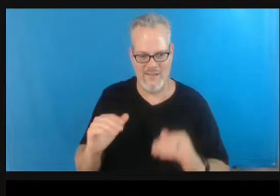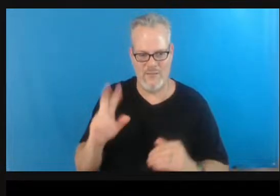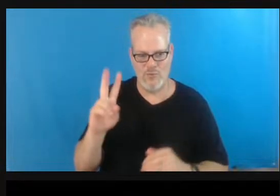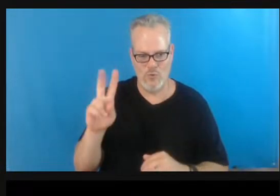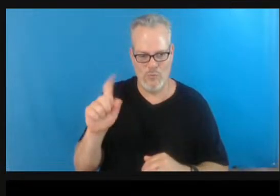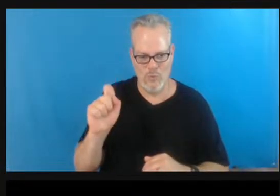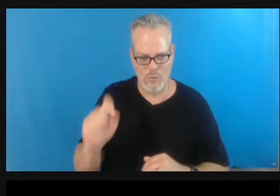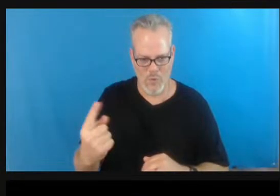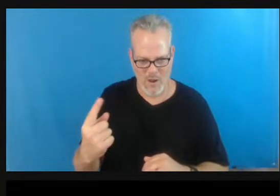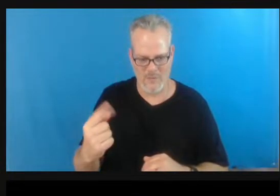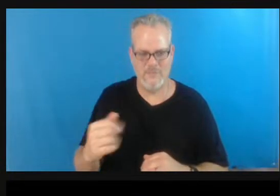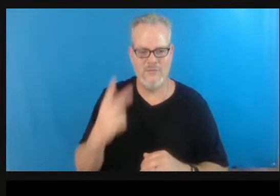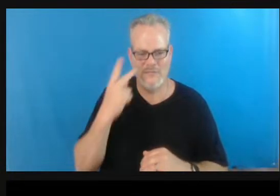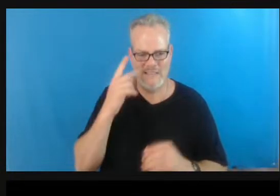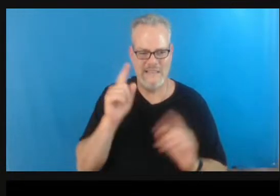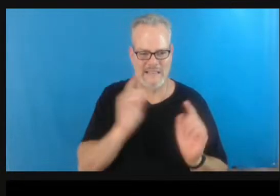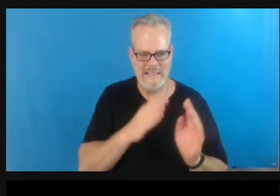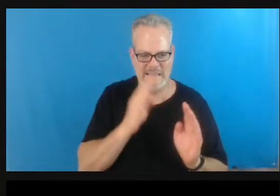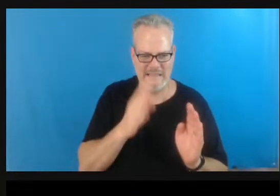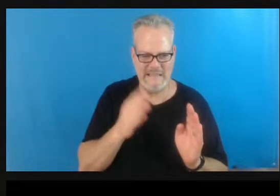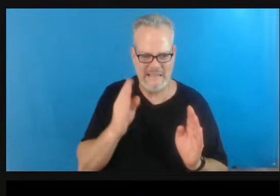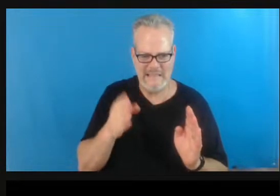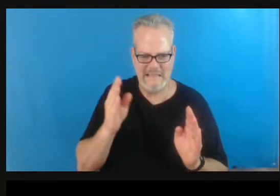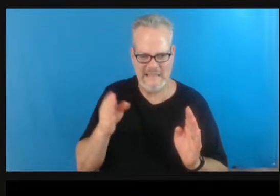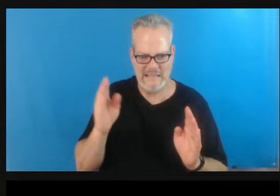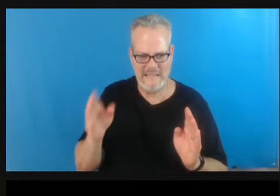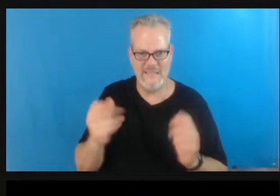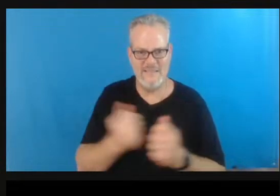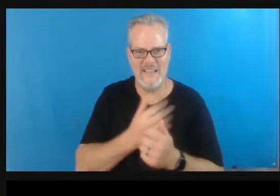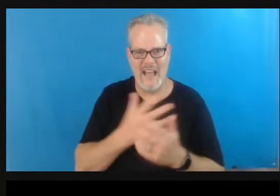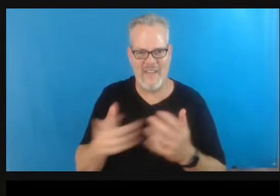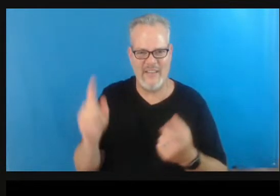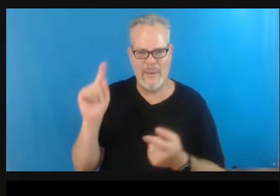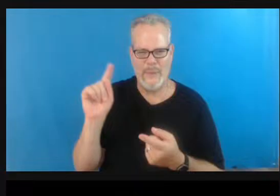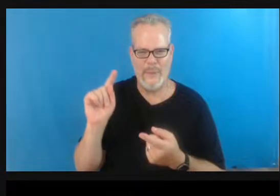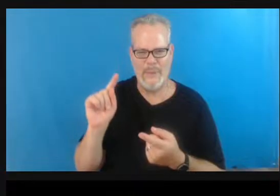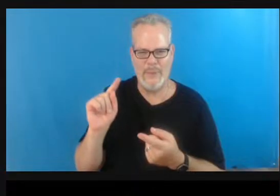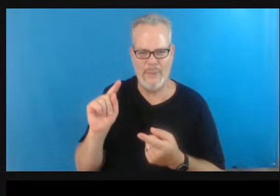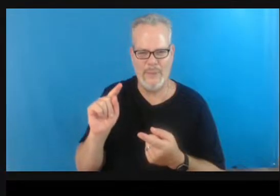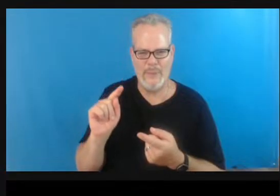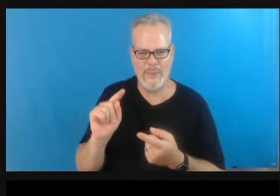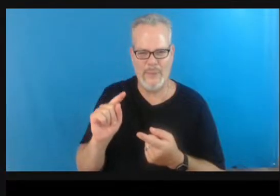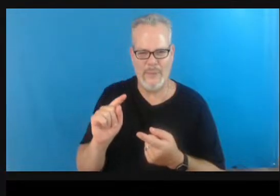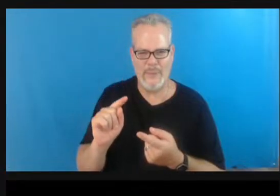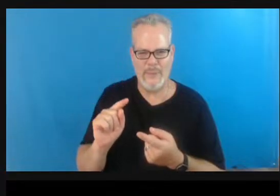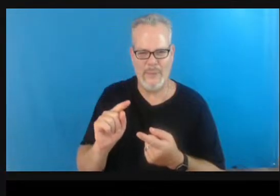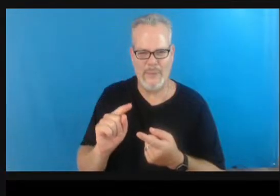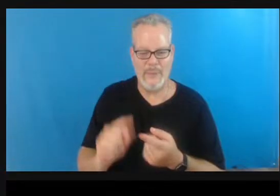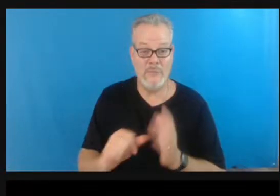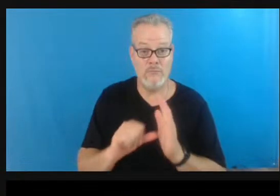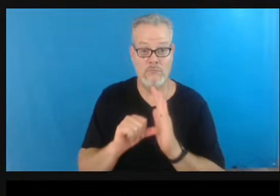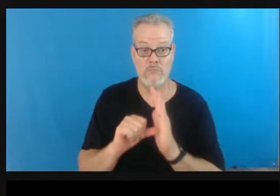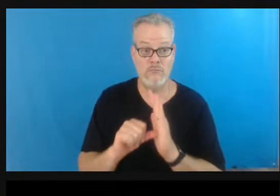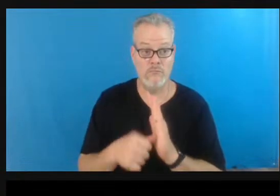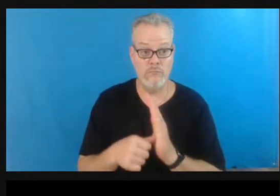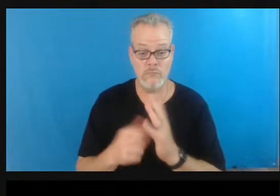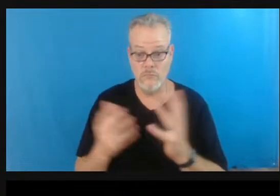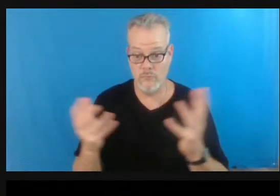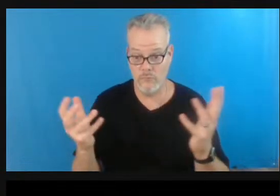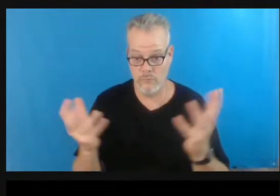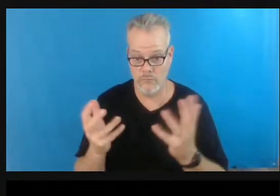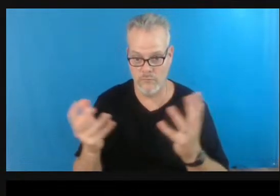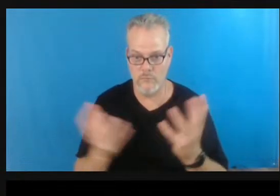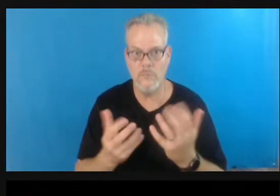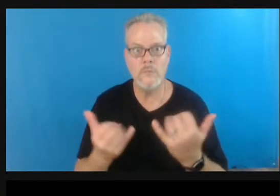another south flank event in between there. So and everything is getting lower than 2 there, right? So what I'm just pointing out is how much of a slowdown is